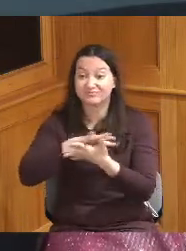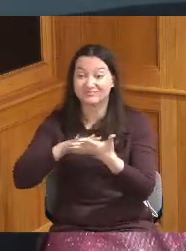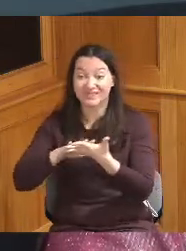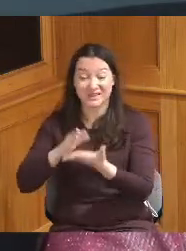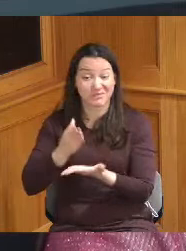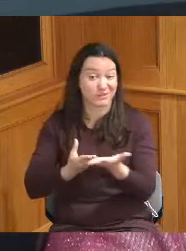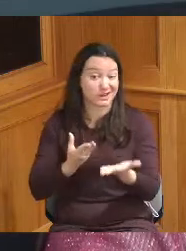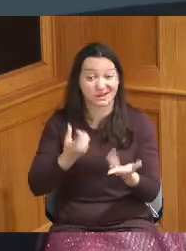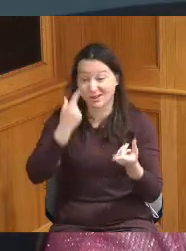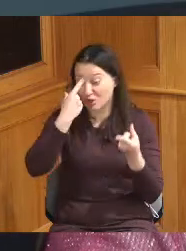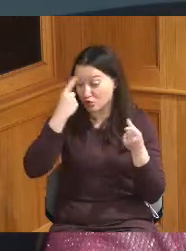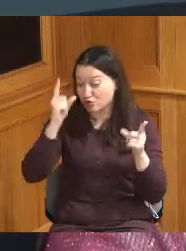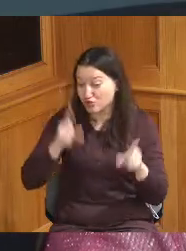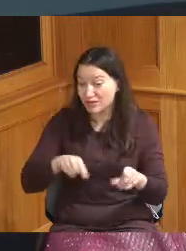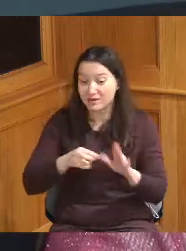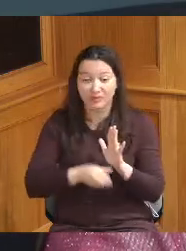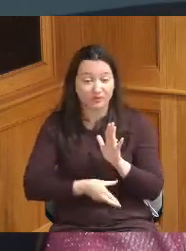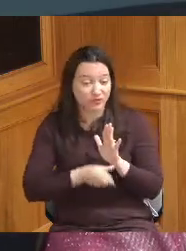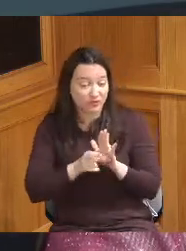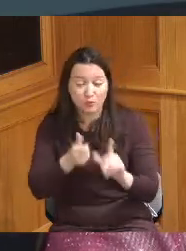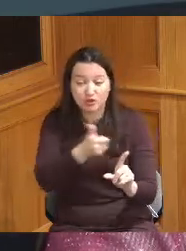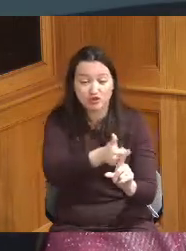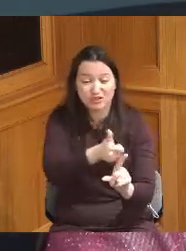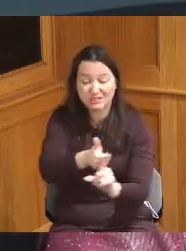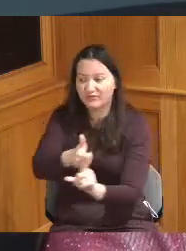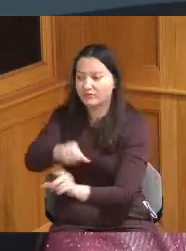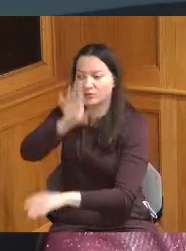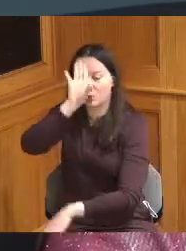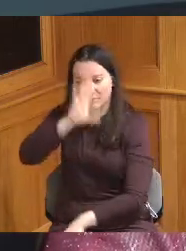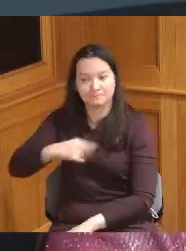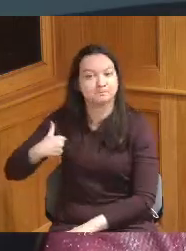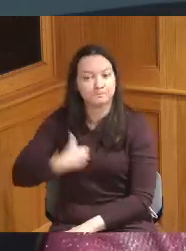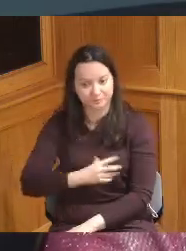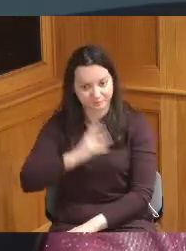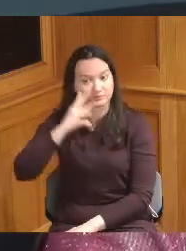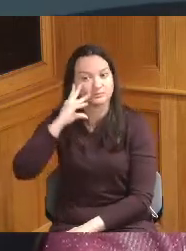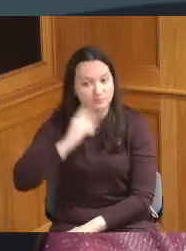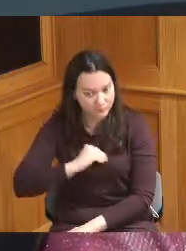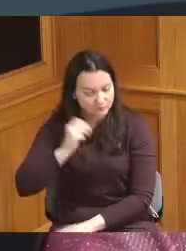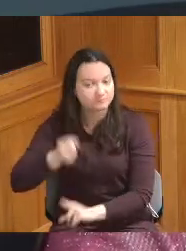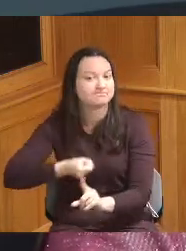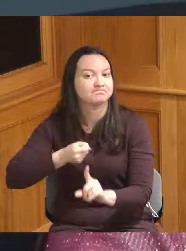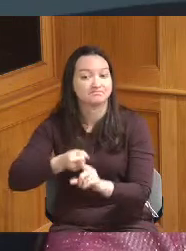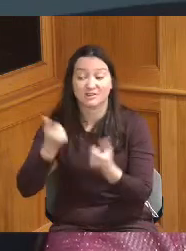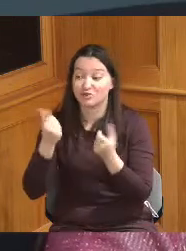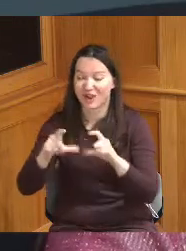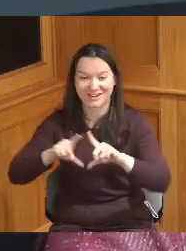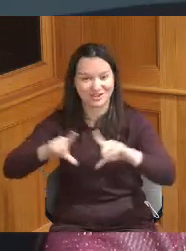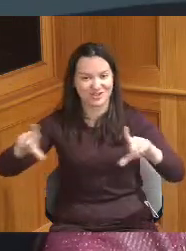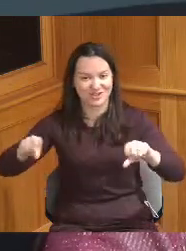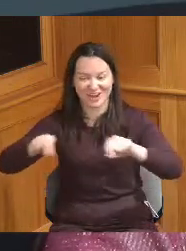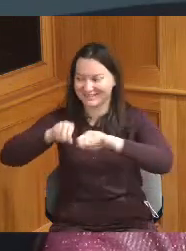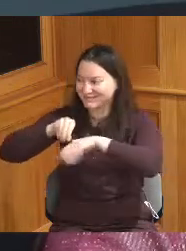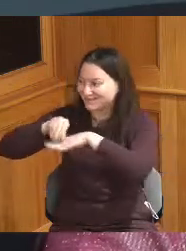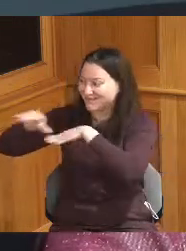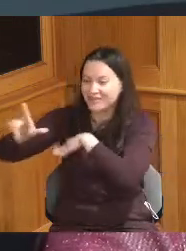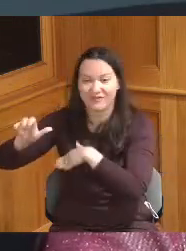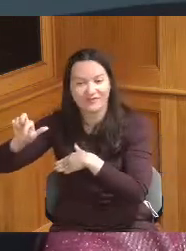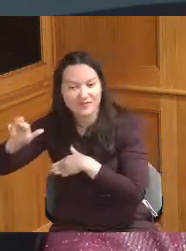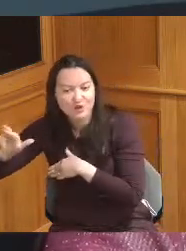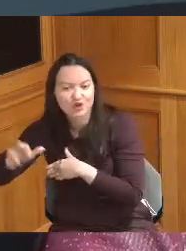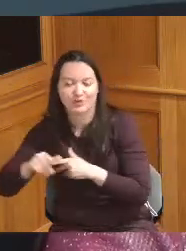agreement or review it for yourselves. We know we've experienced it where we've tried to get checks out either to vendors